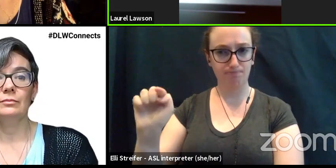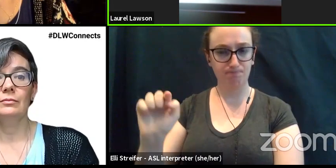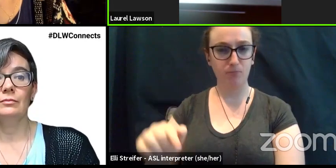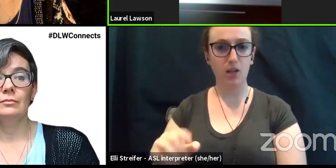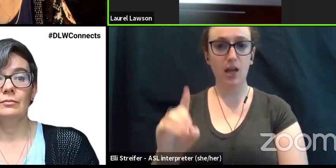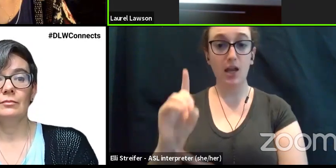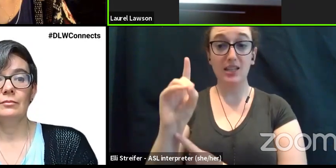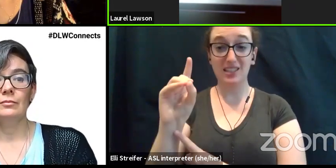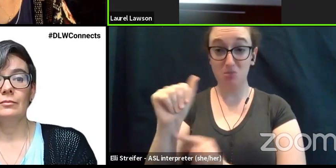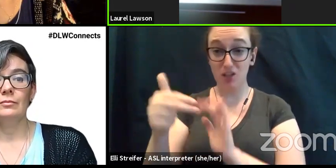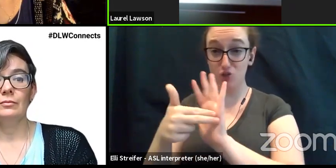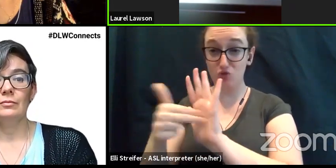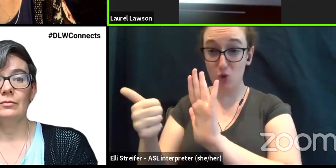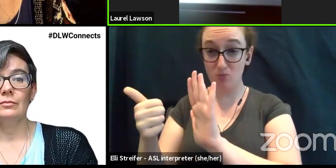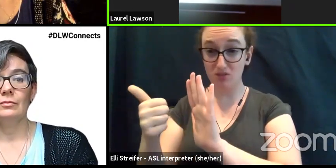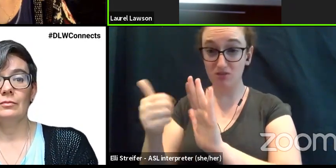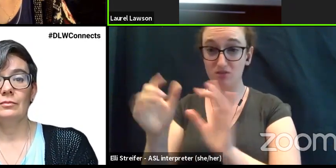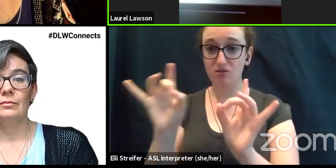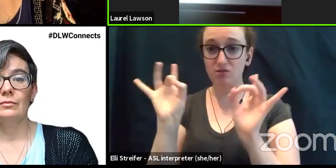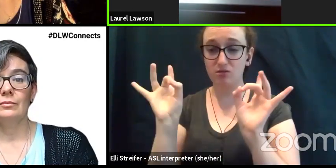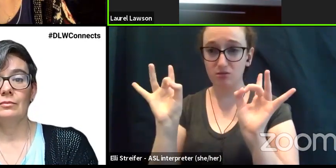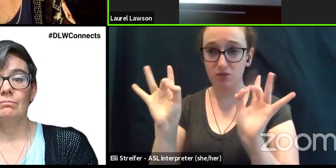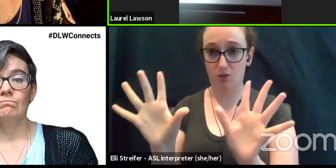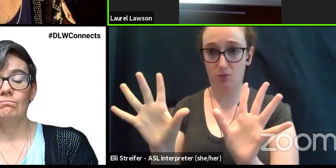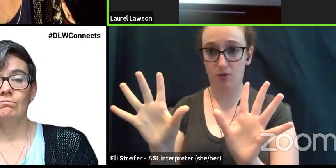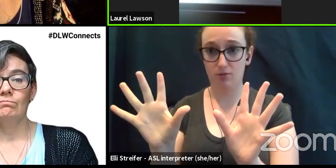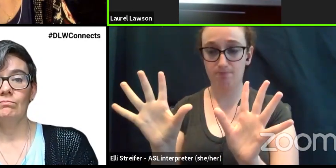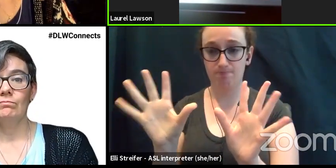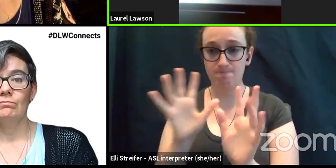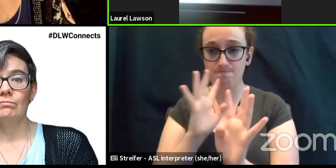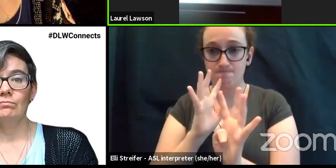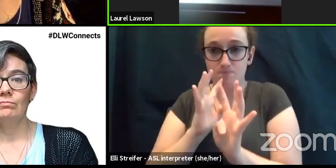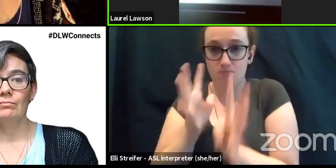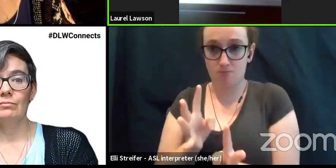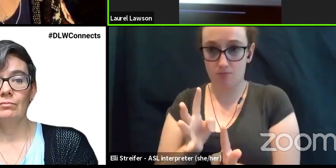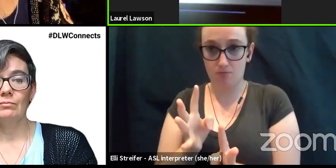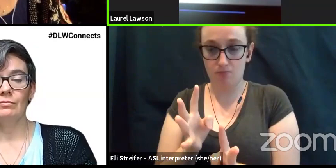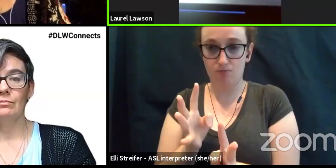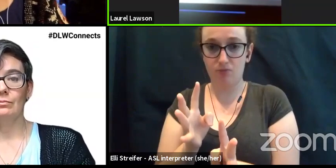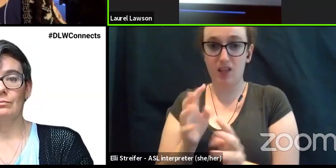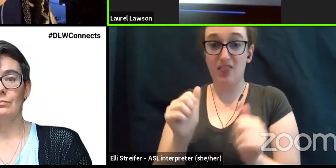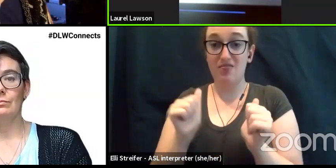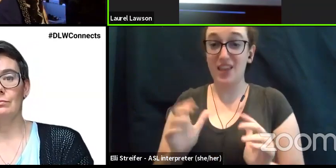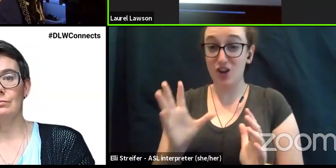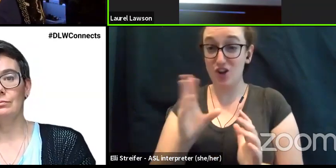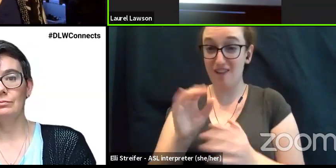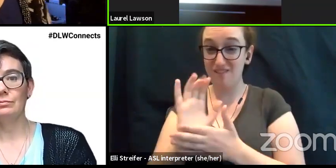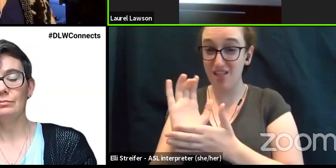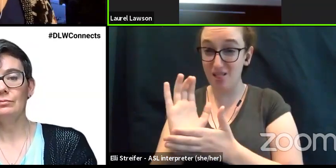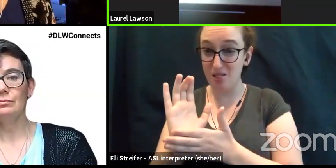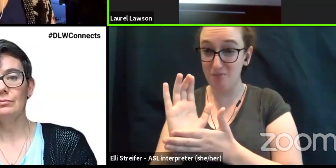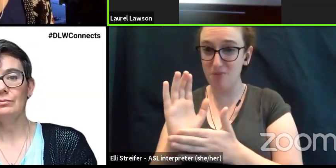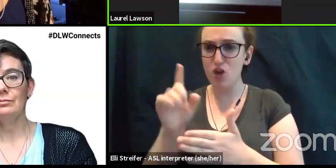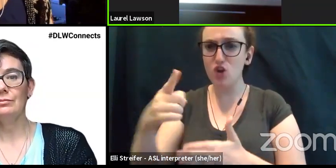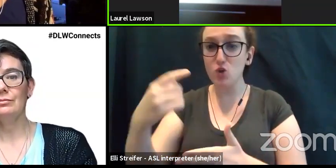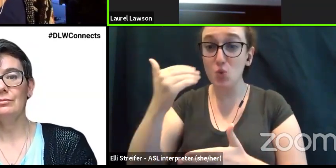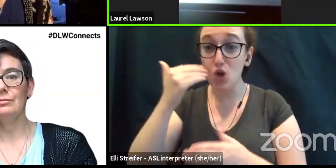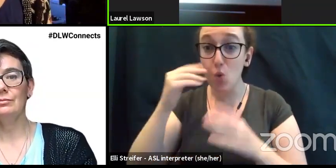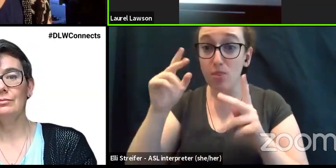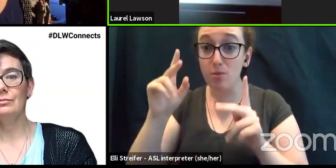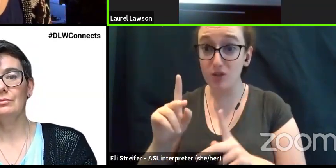Disability tropes are pretty terrible in theater, in film. How often do you know someone is the villain because